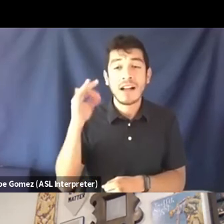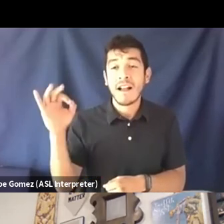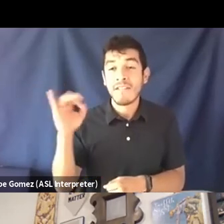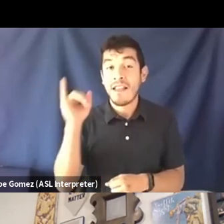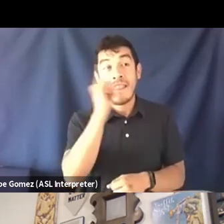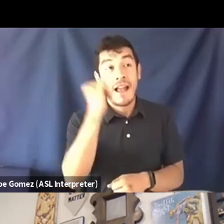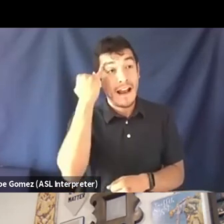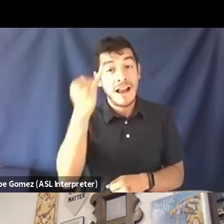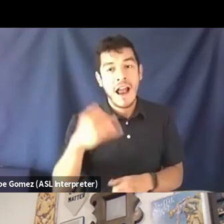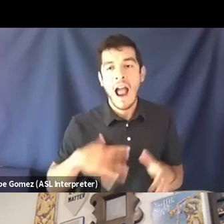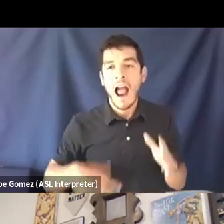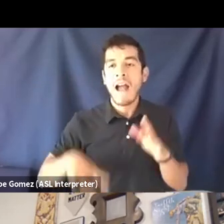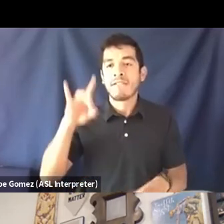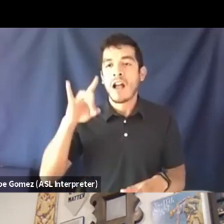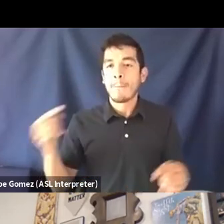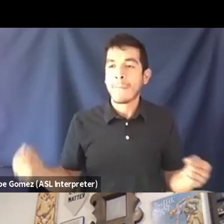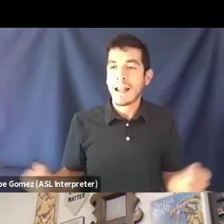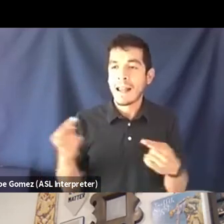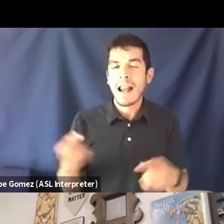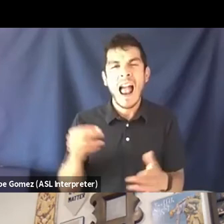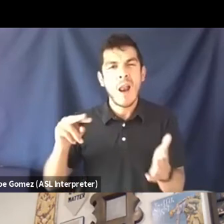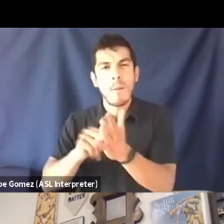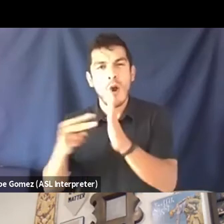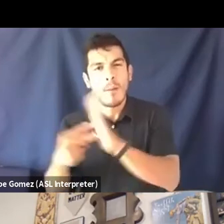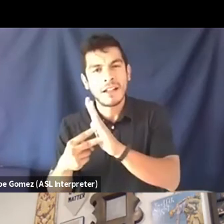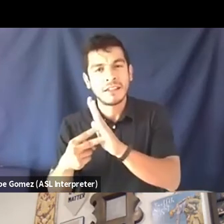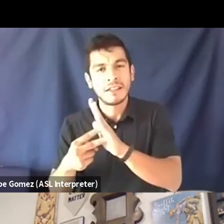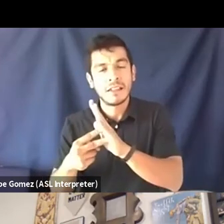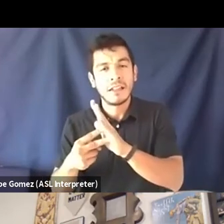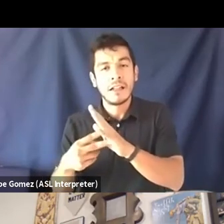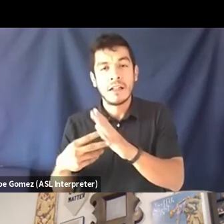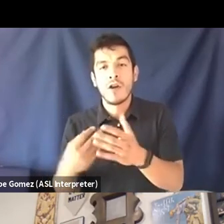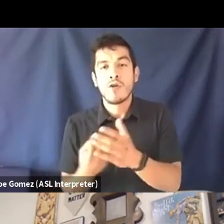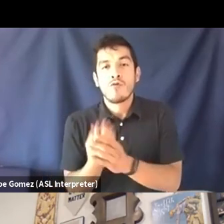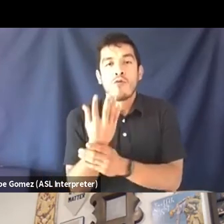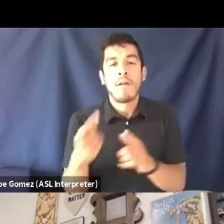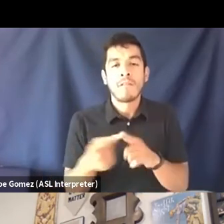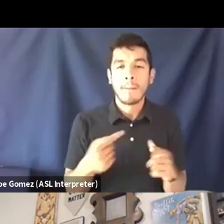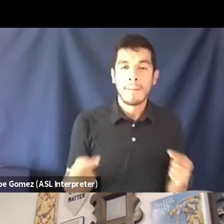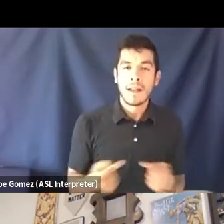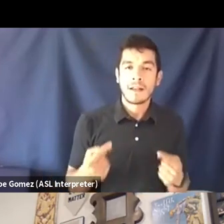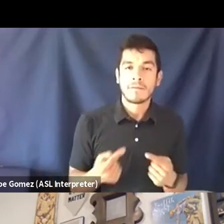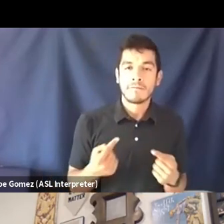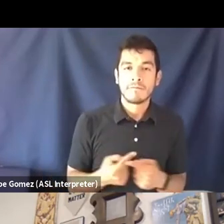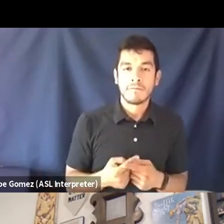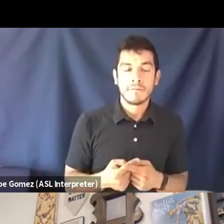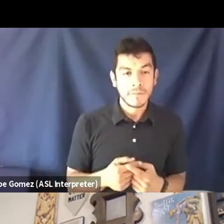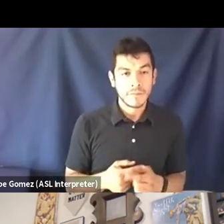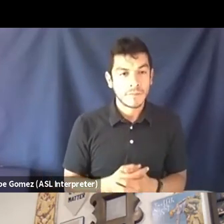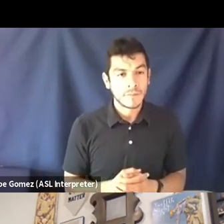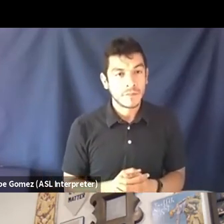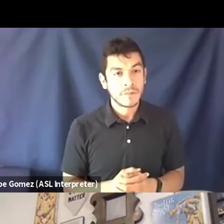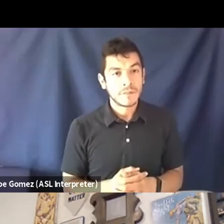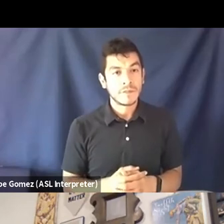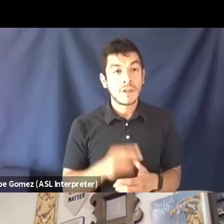because of that, I found pain. I found purpose out of pain. And so that's what I want to end with. Mm-hmm. This documentary made me